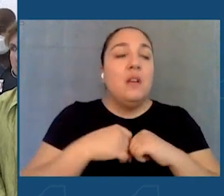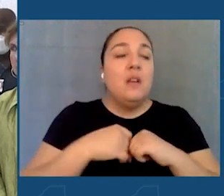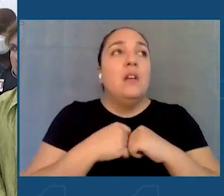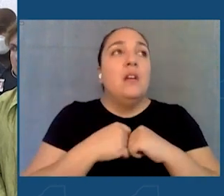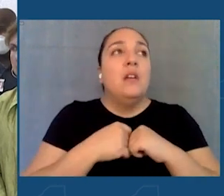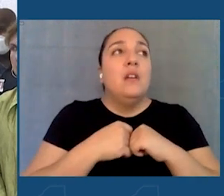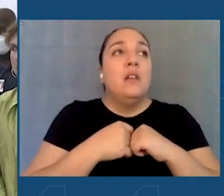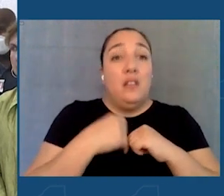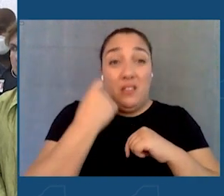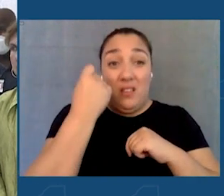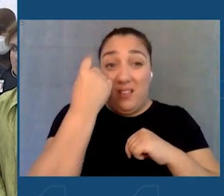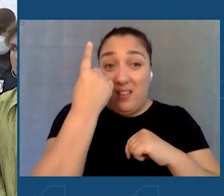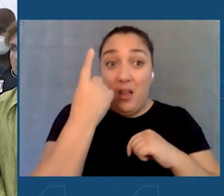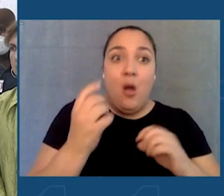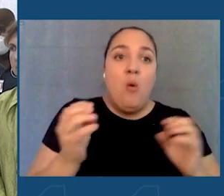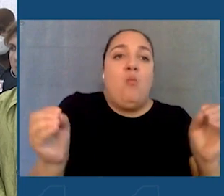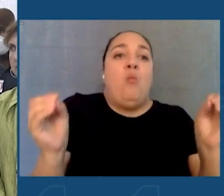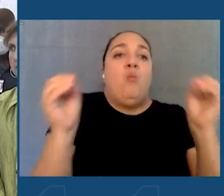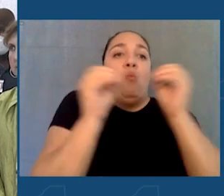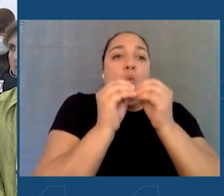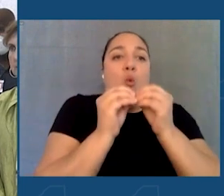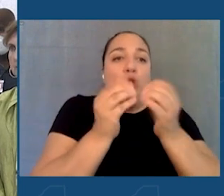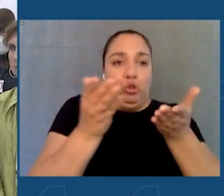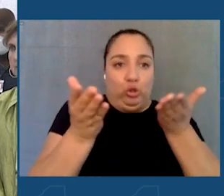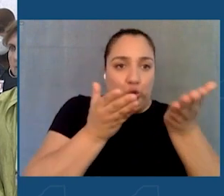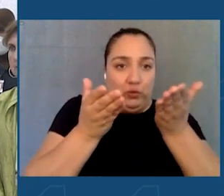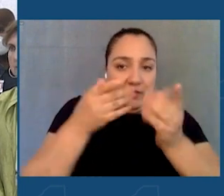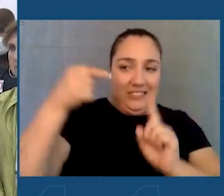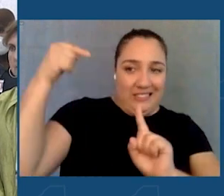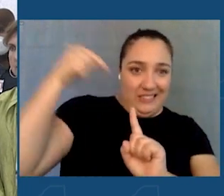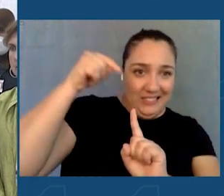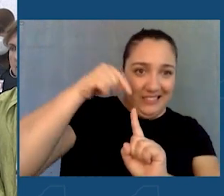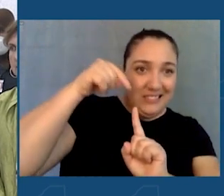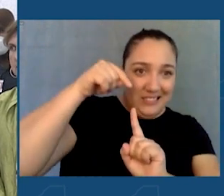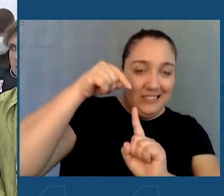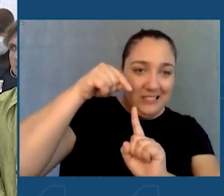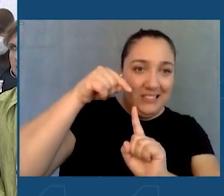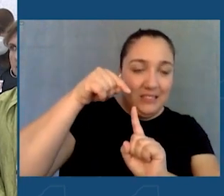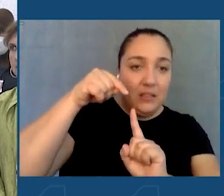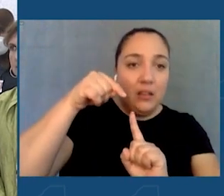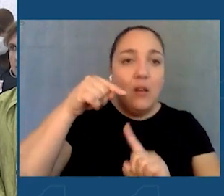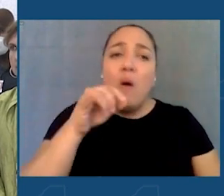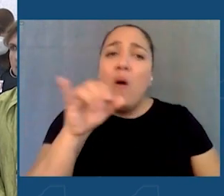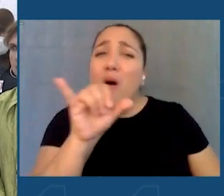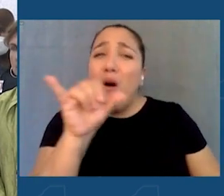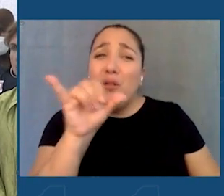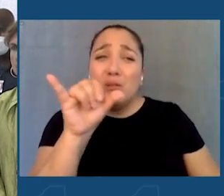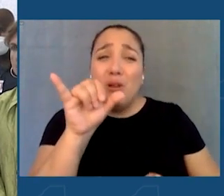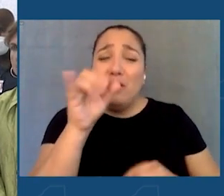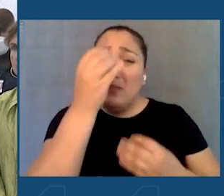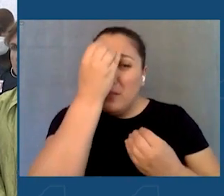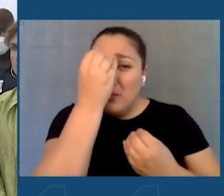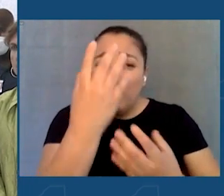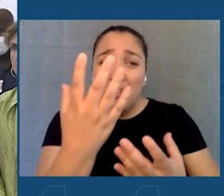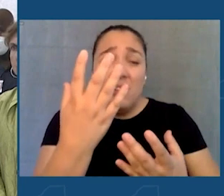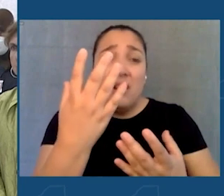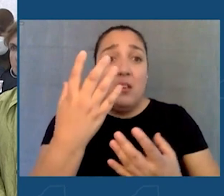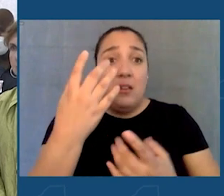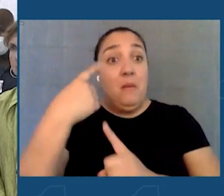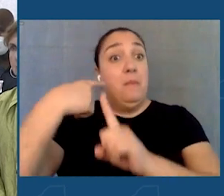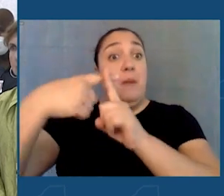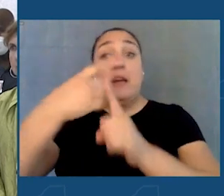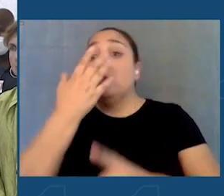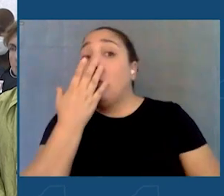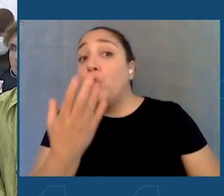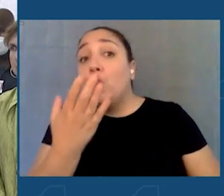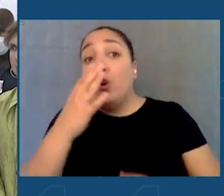a moment to celebrate the fact that it's not only good news for customers, all of those customers who